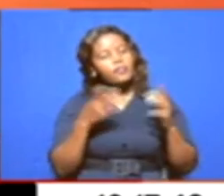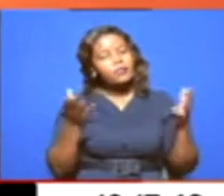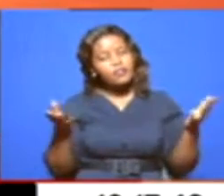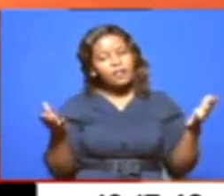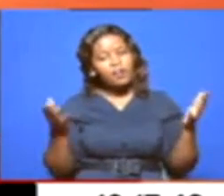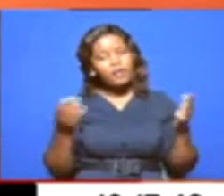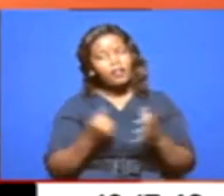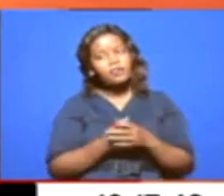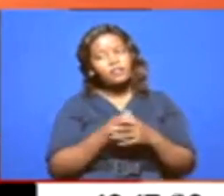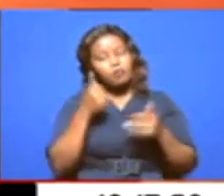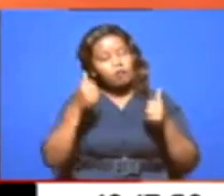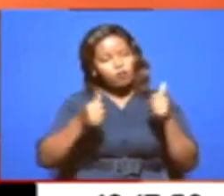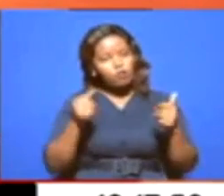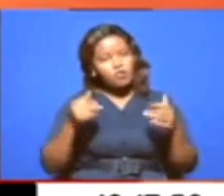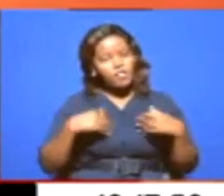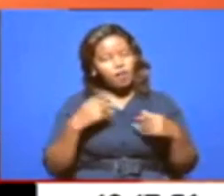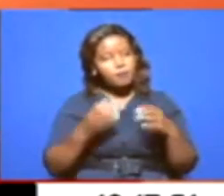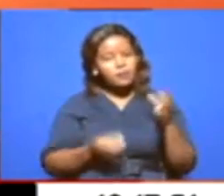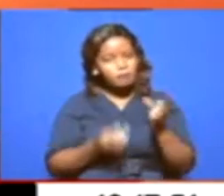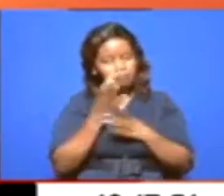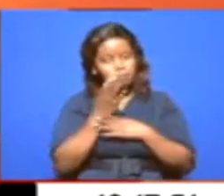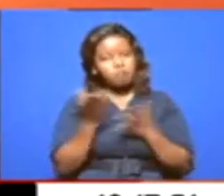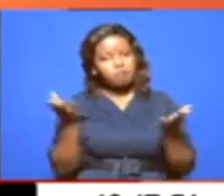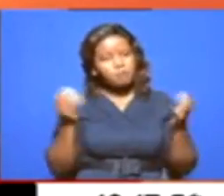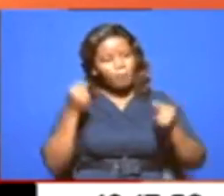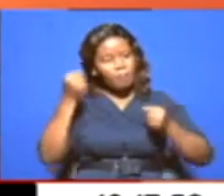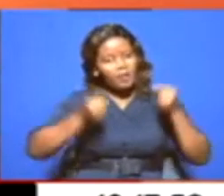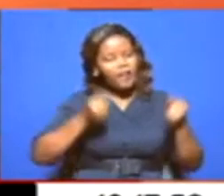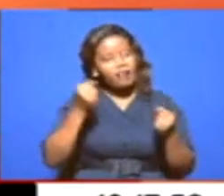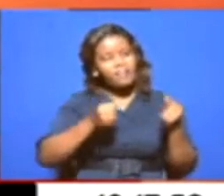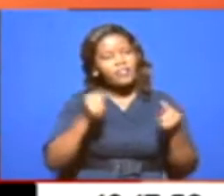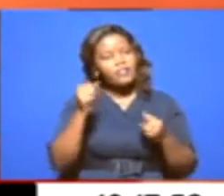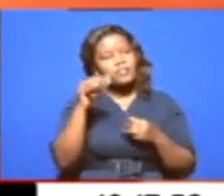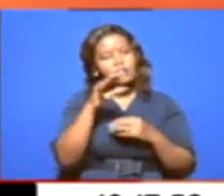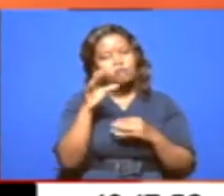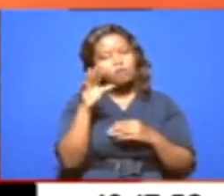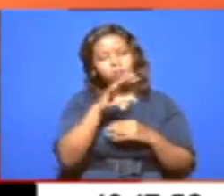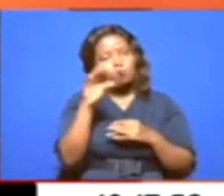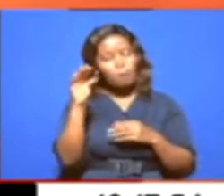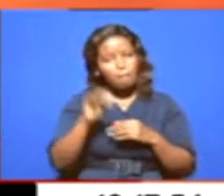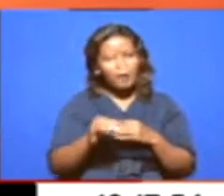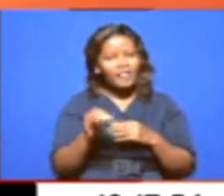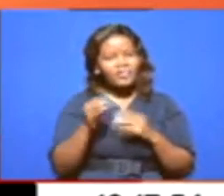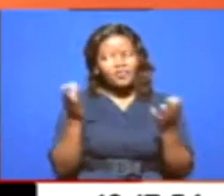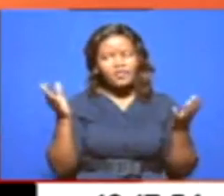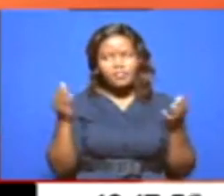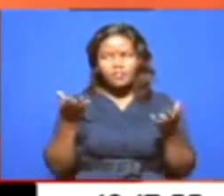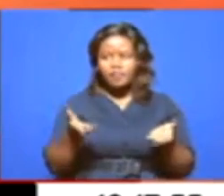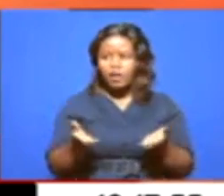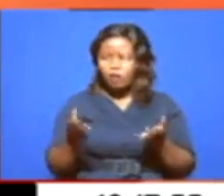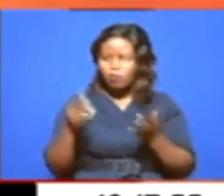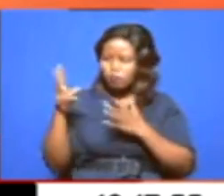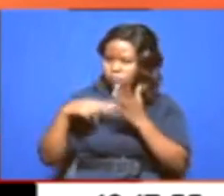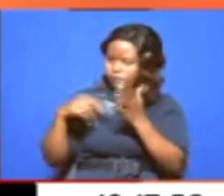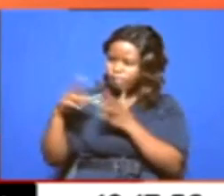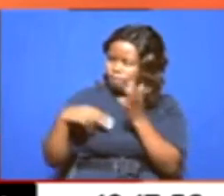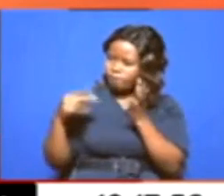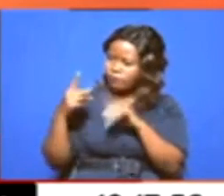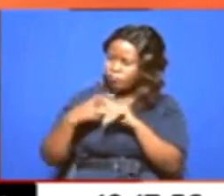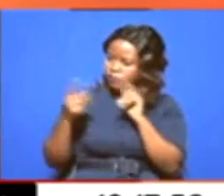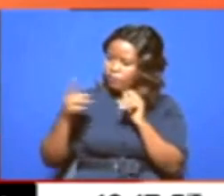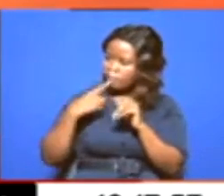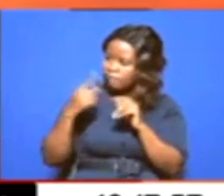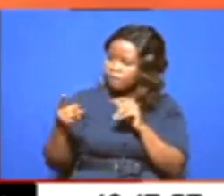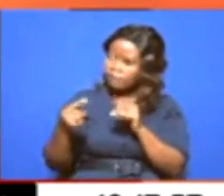that has been set. Athletes budget at the World Athletics Cross Country Tour Gold Meeting. And let me just read this directly from the regulations. A